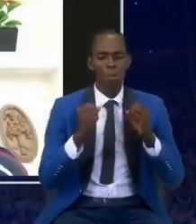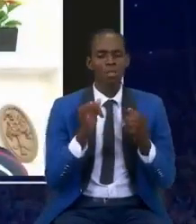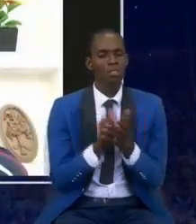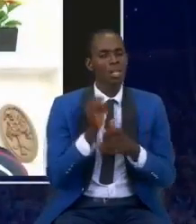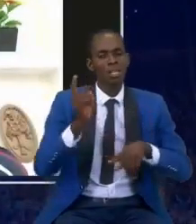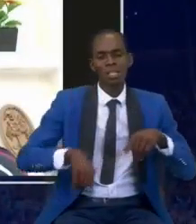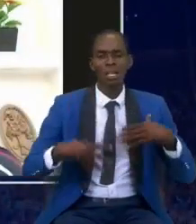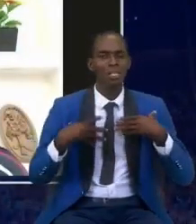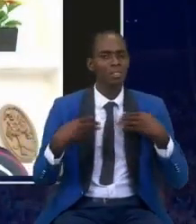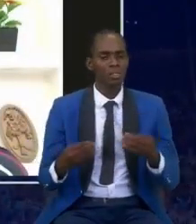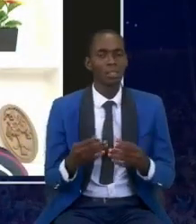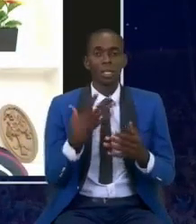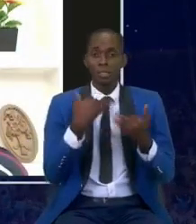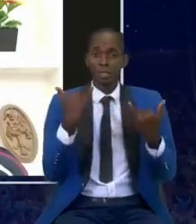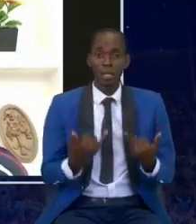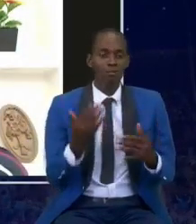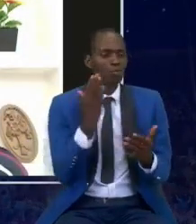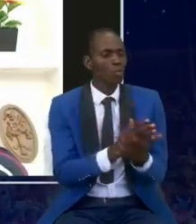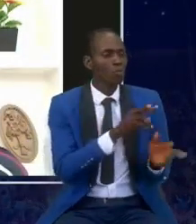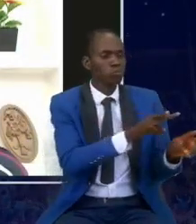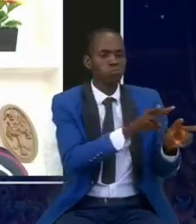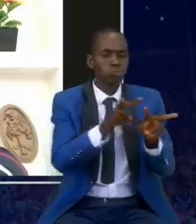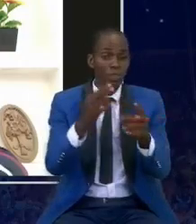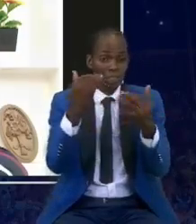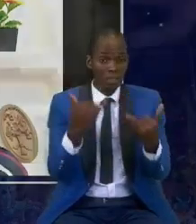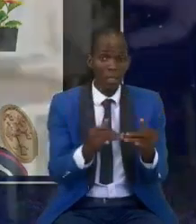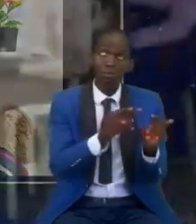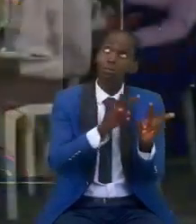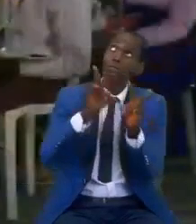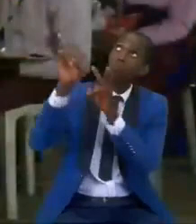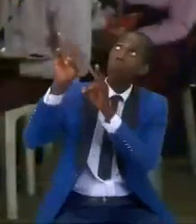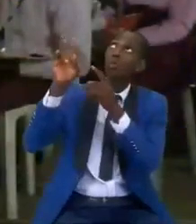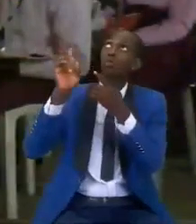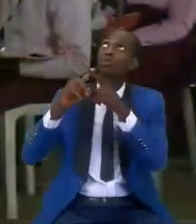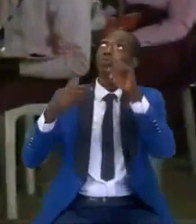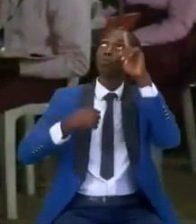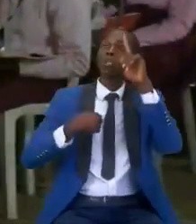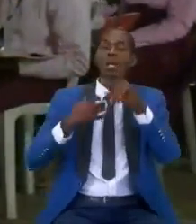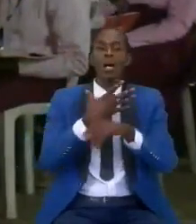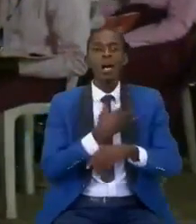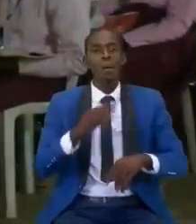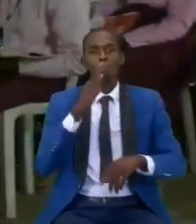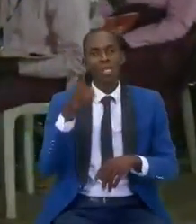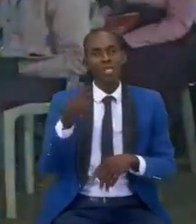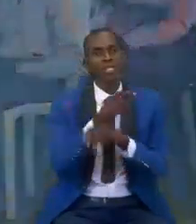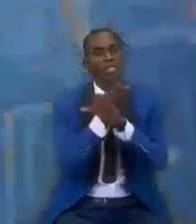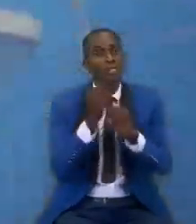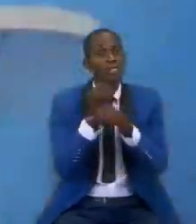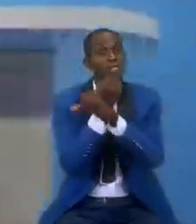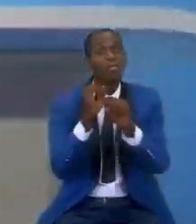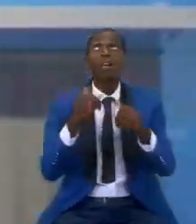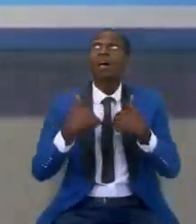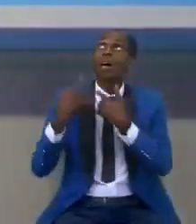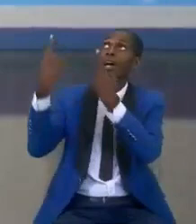saved. Salvation has come. I said, salvation has come. Look away from all the powers that fail, all the powers